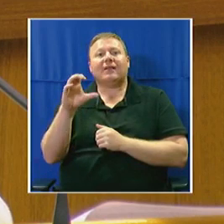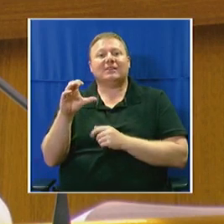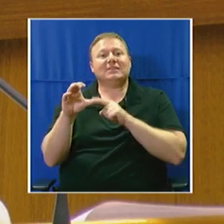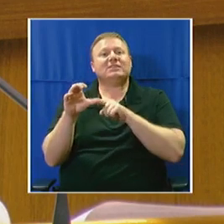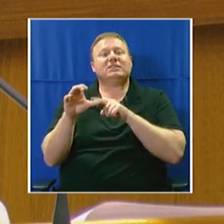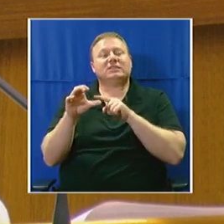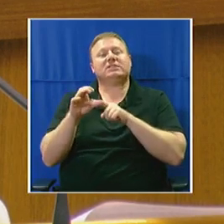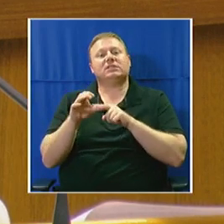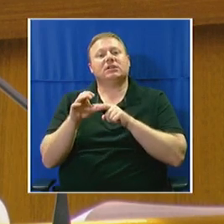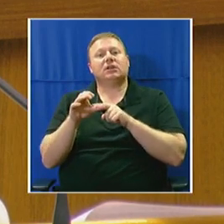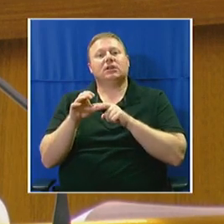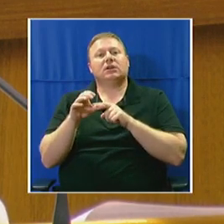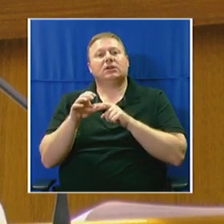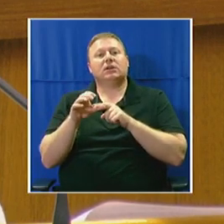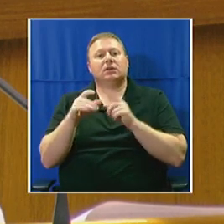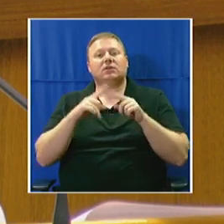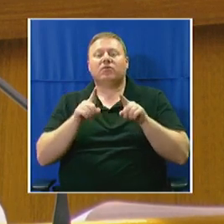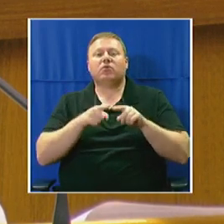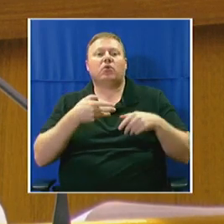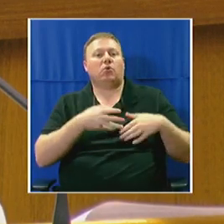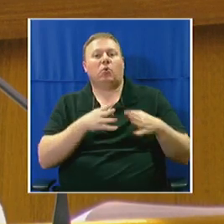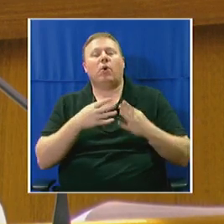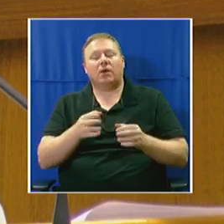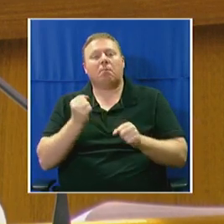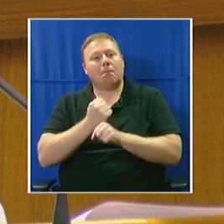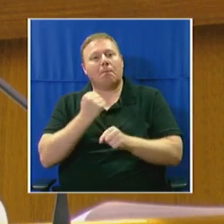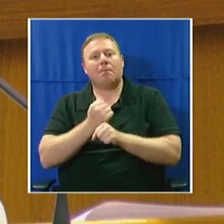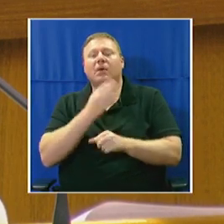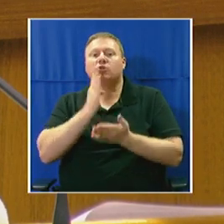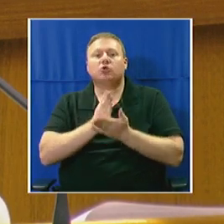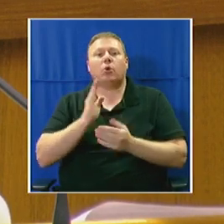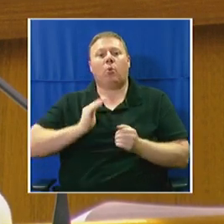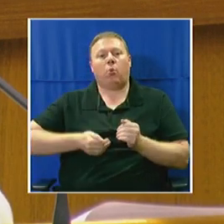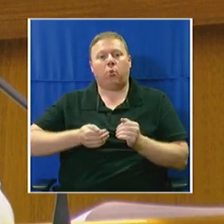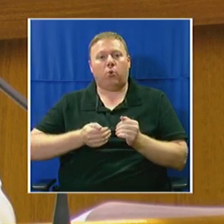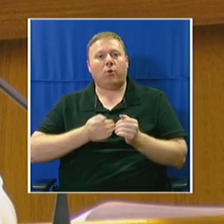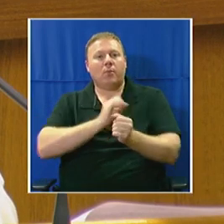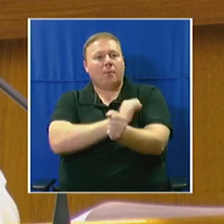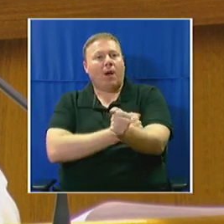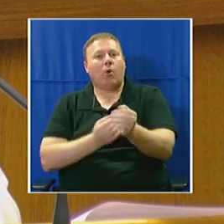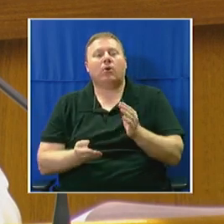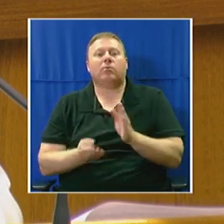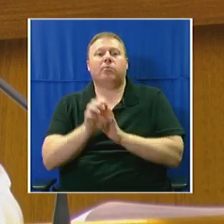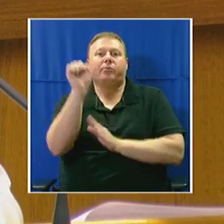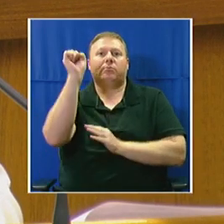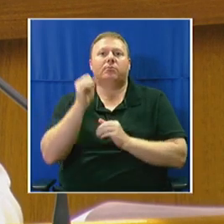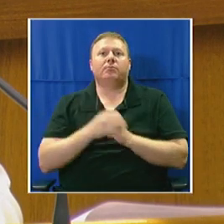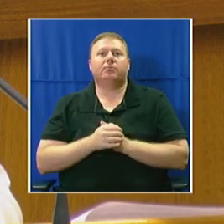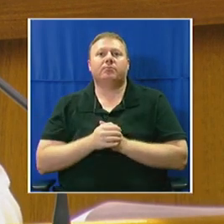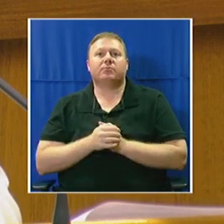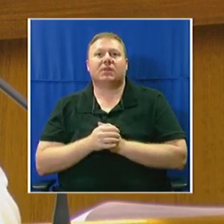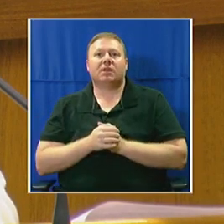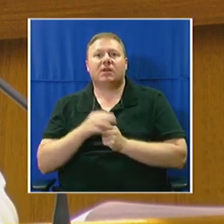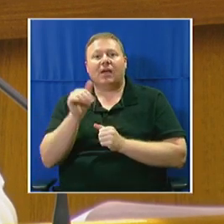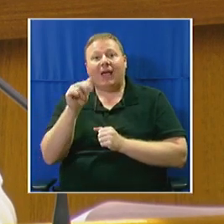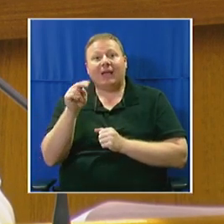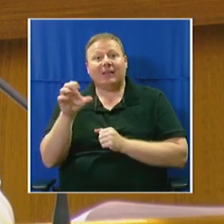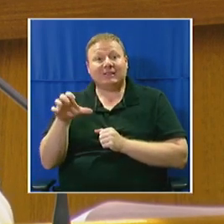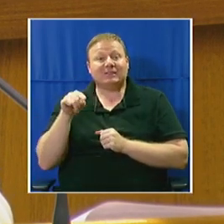strides in empowering women and as such since the Advent of democracy thec